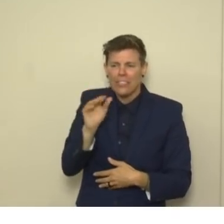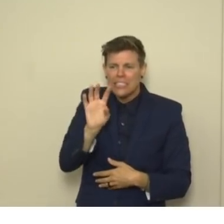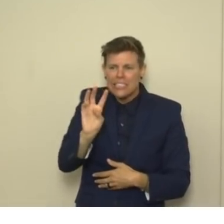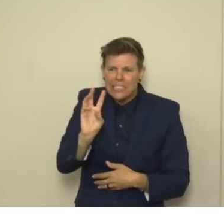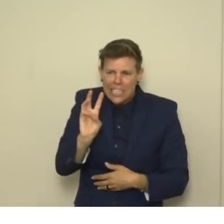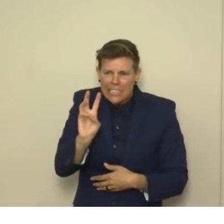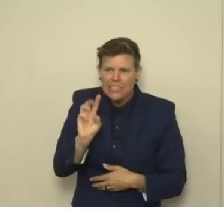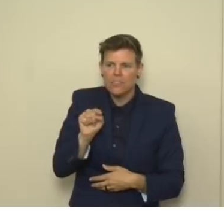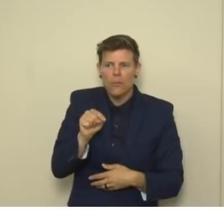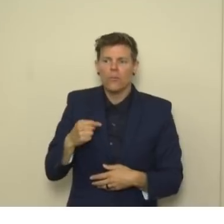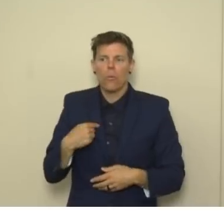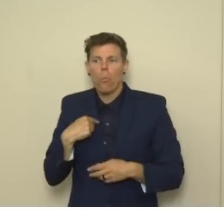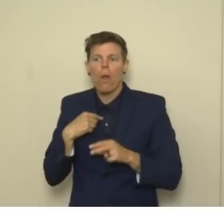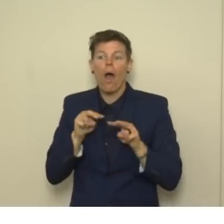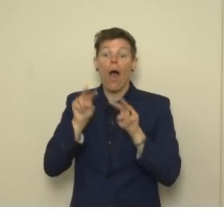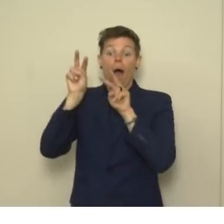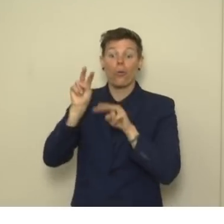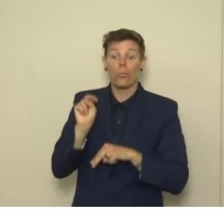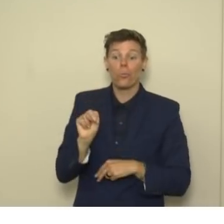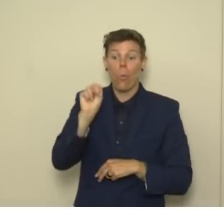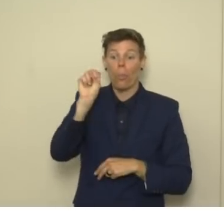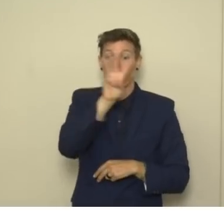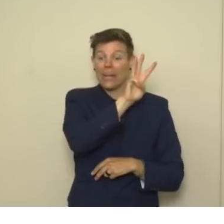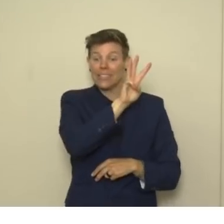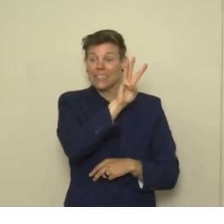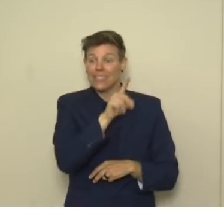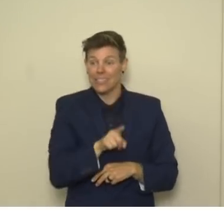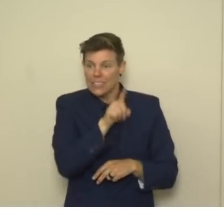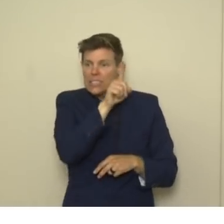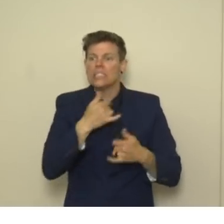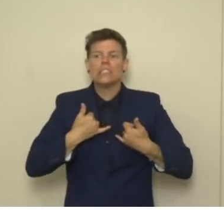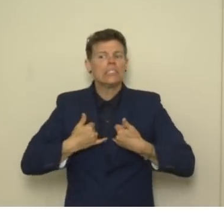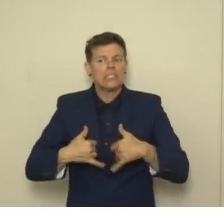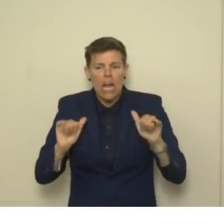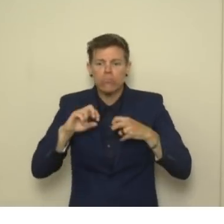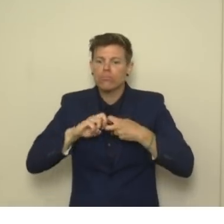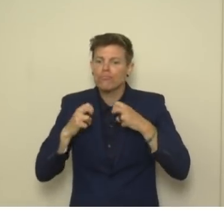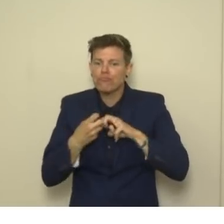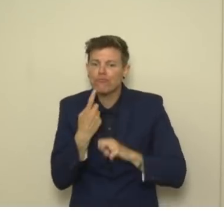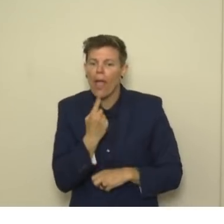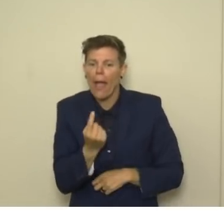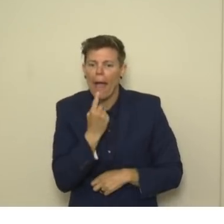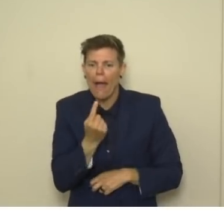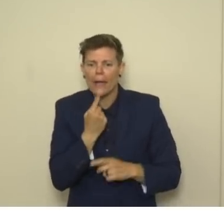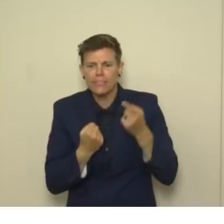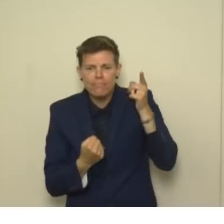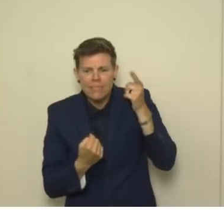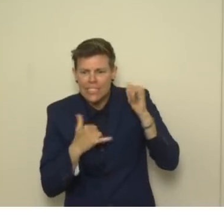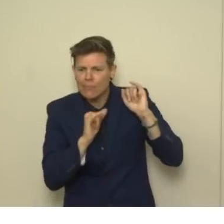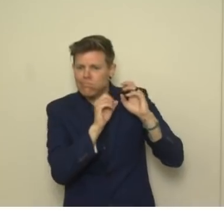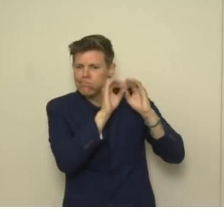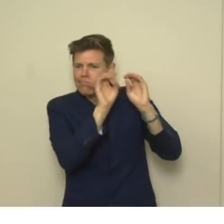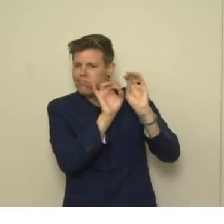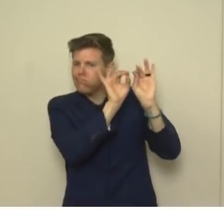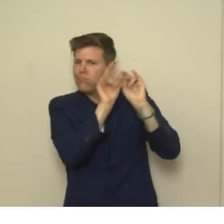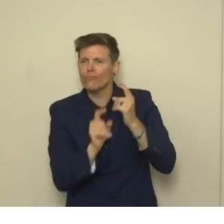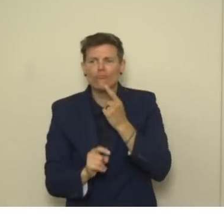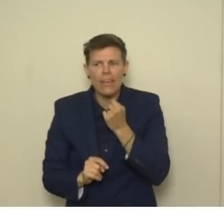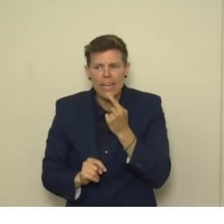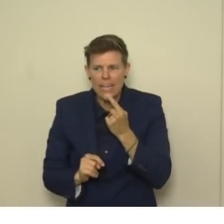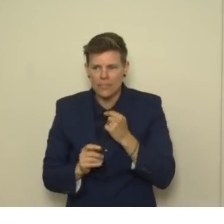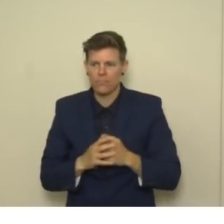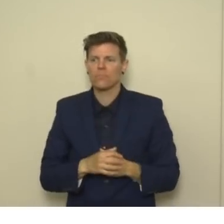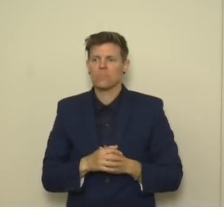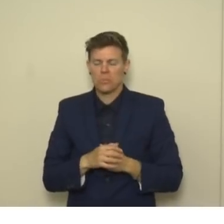the northwest part of the state? That remains there. But 3 other things that are worth noting is